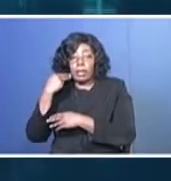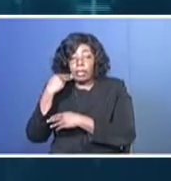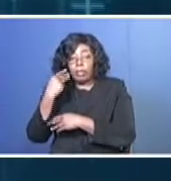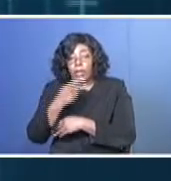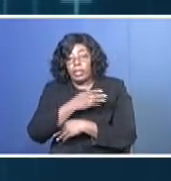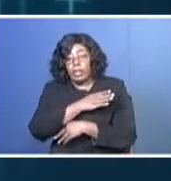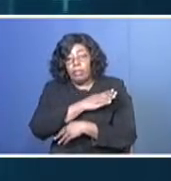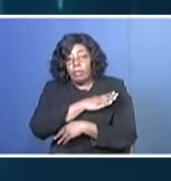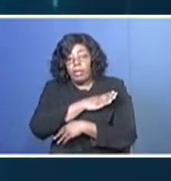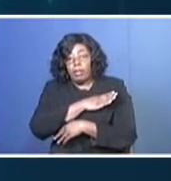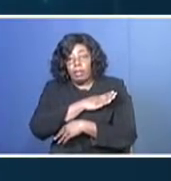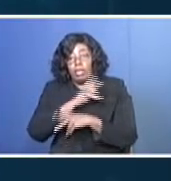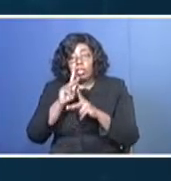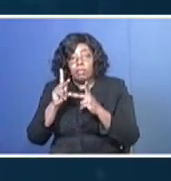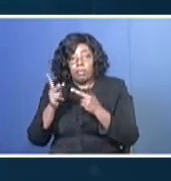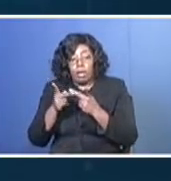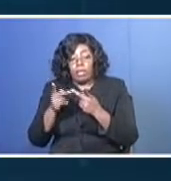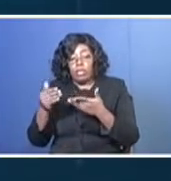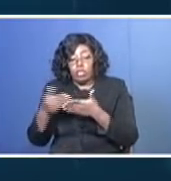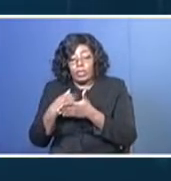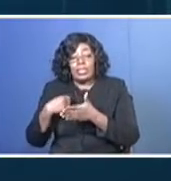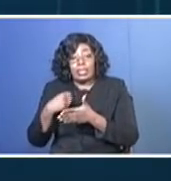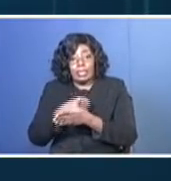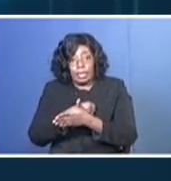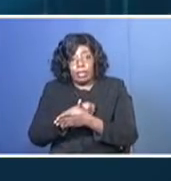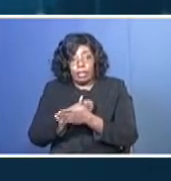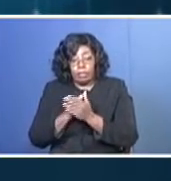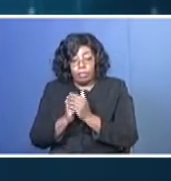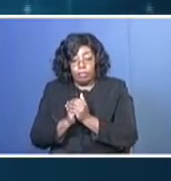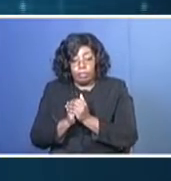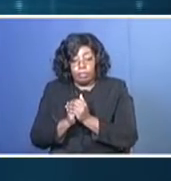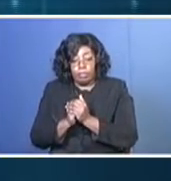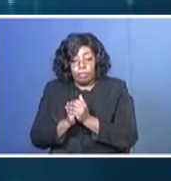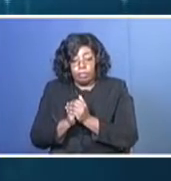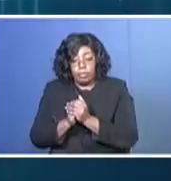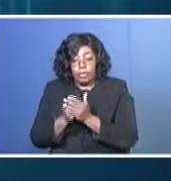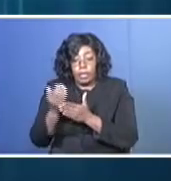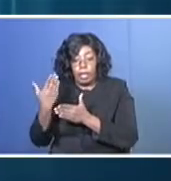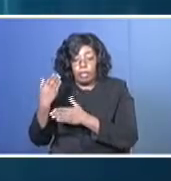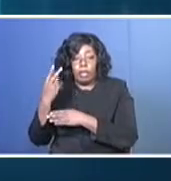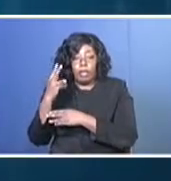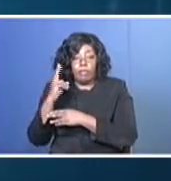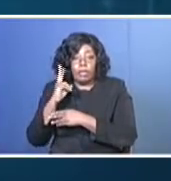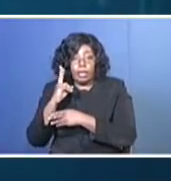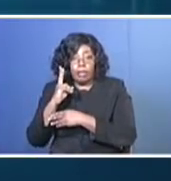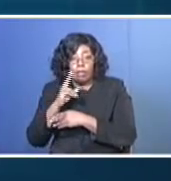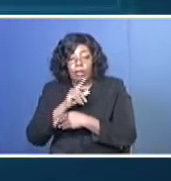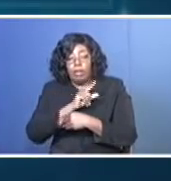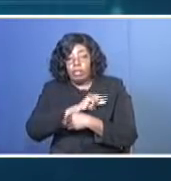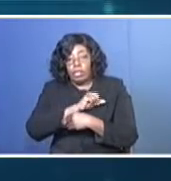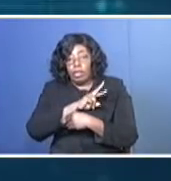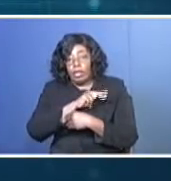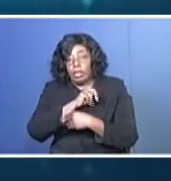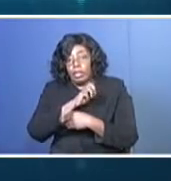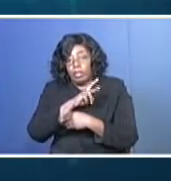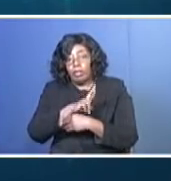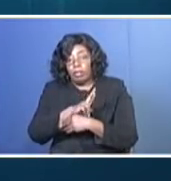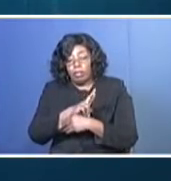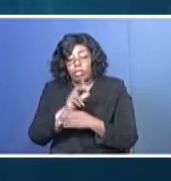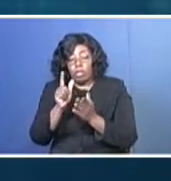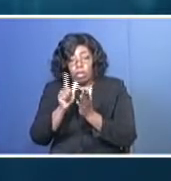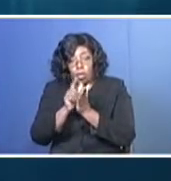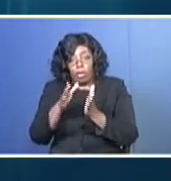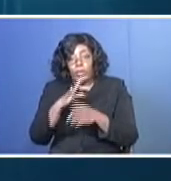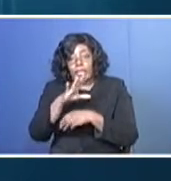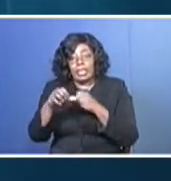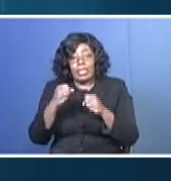Ellis as his party's newest senator. She replaces former Vienna Gardner. Barnett Ellis is a noted attorney with